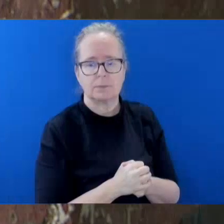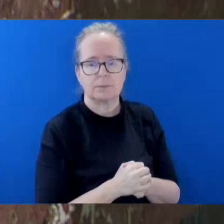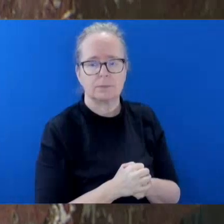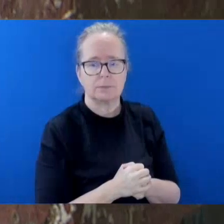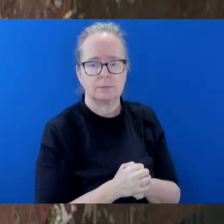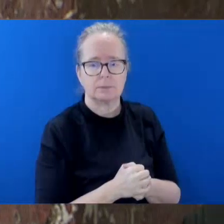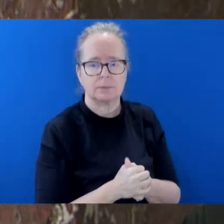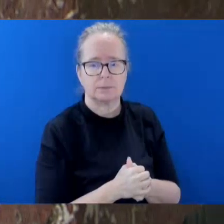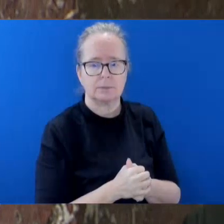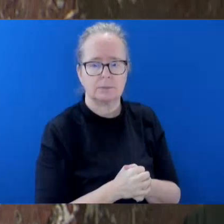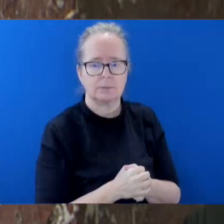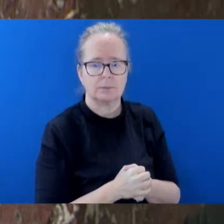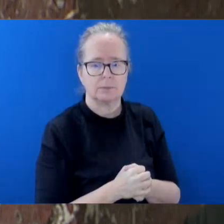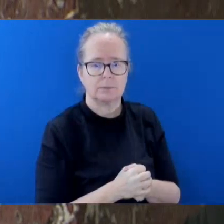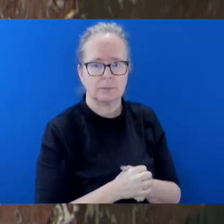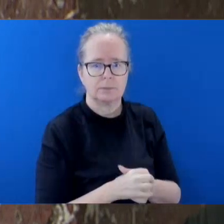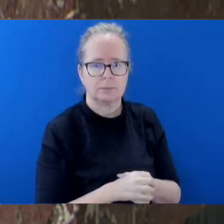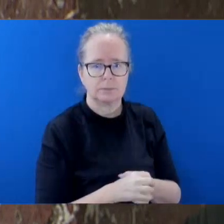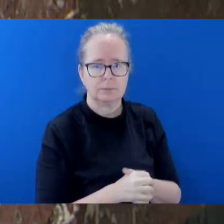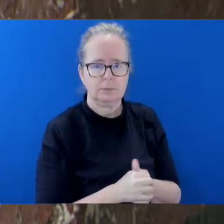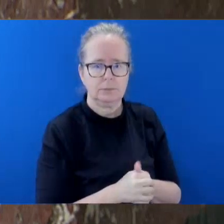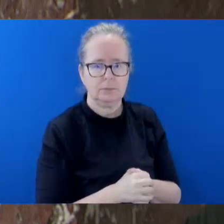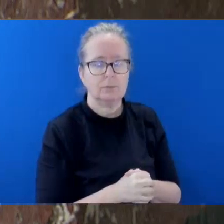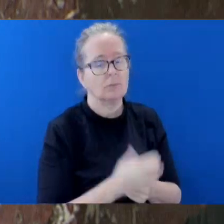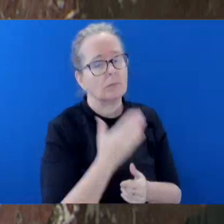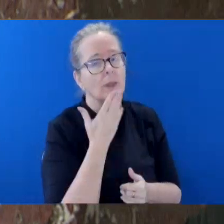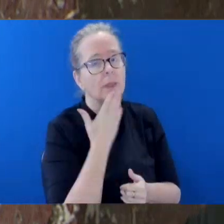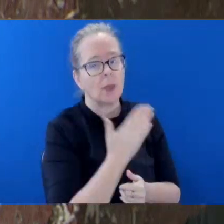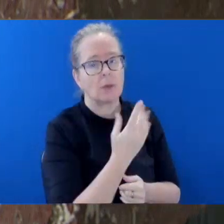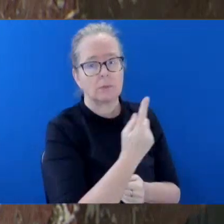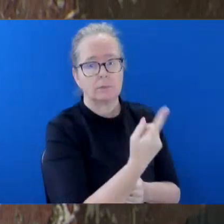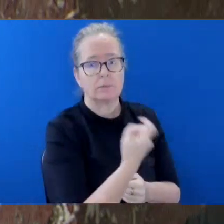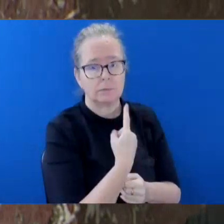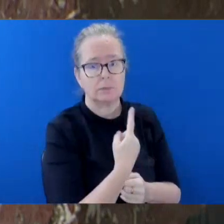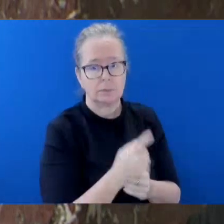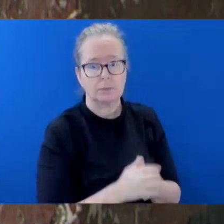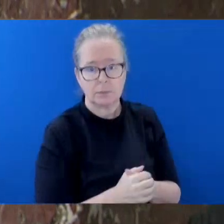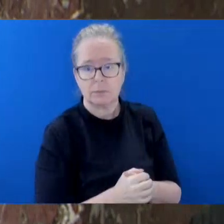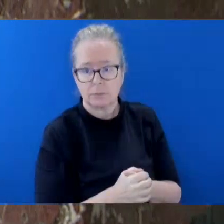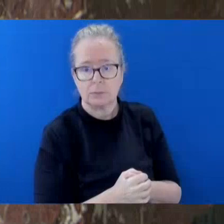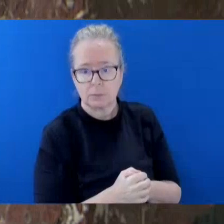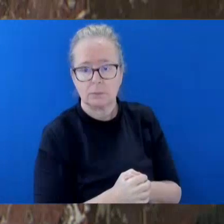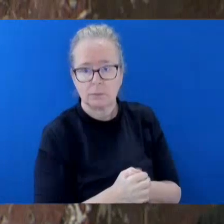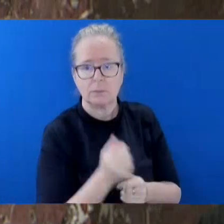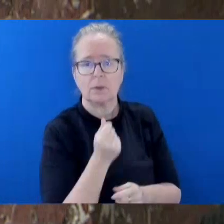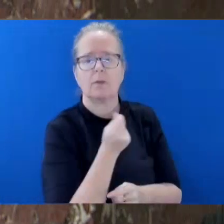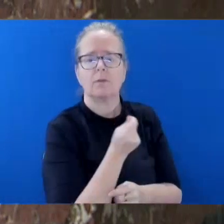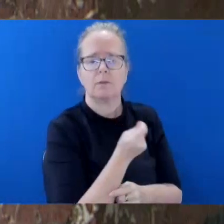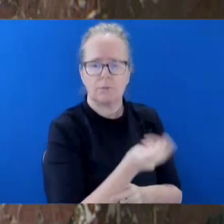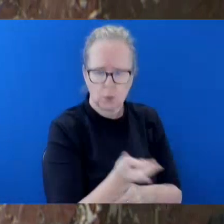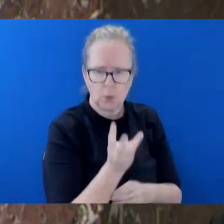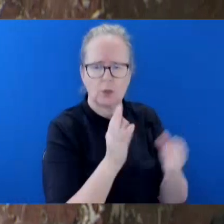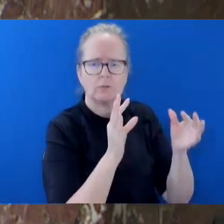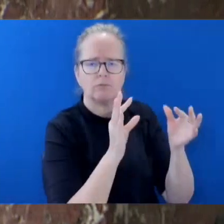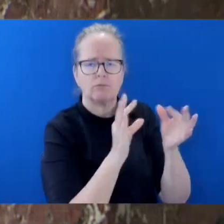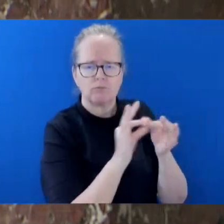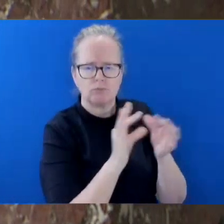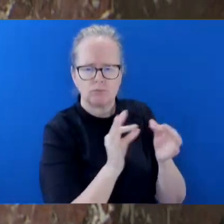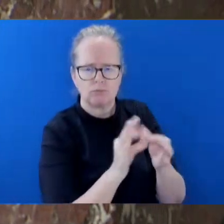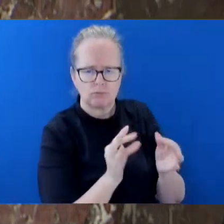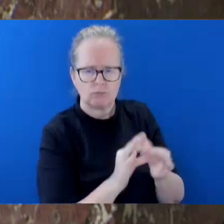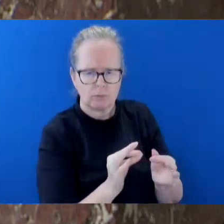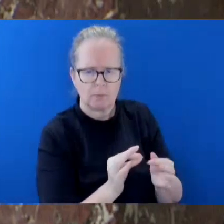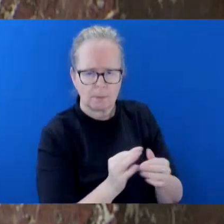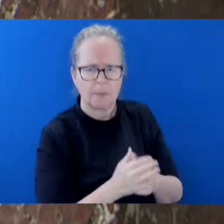Speaker. Thank you for the question. A couple of important things. When talking about the ability to engage British Columbians on such an